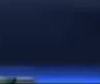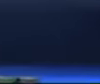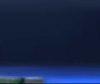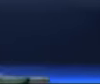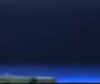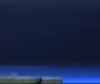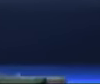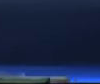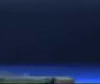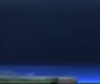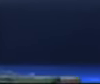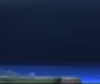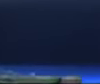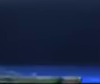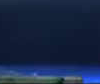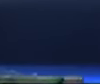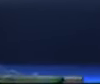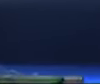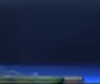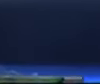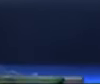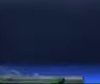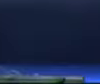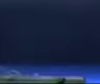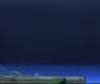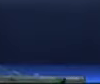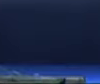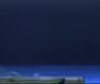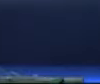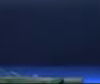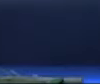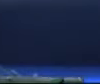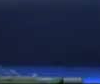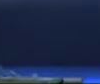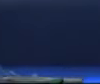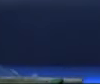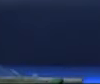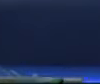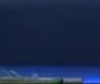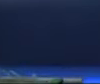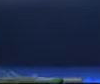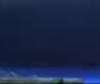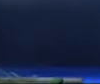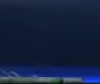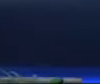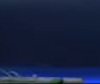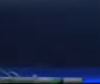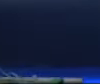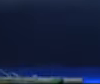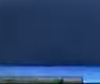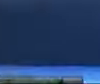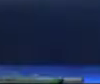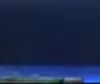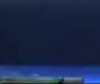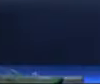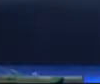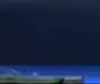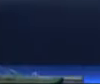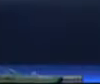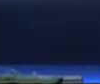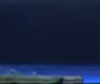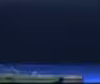you. One of it is the scourging tongues of men. And that it will not hurt you because you have a leak with the